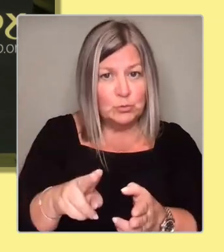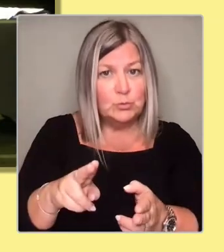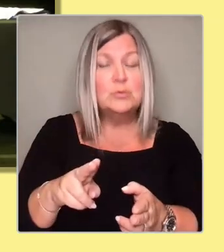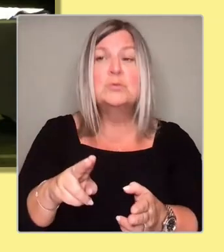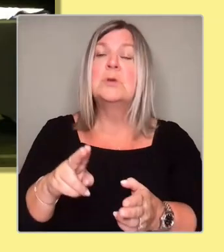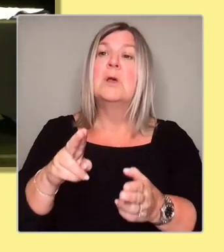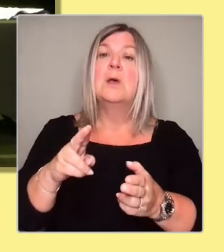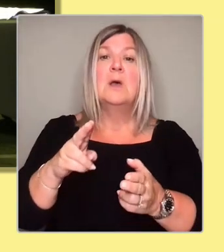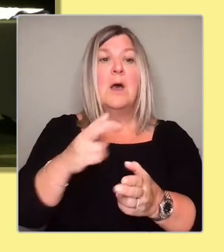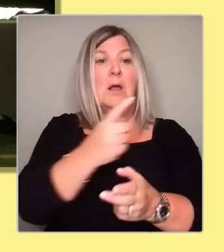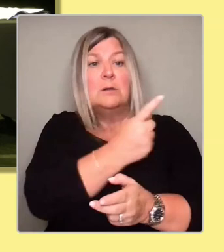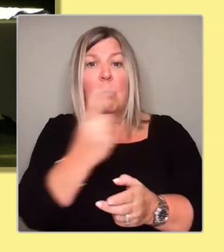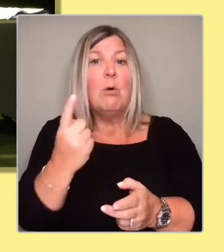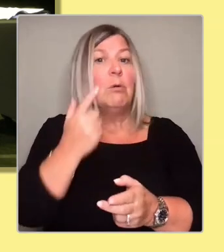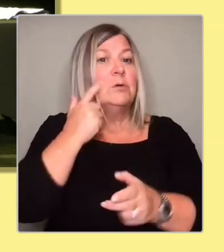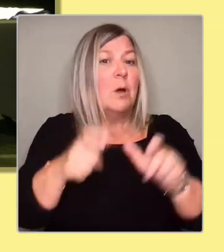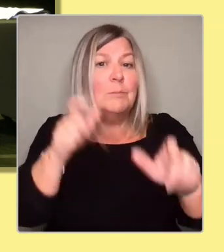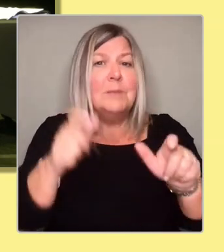Thank you.